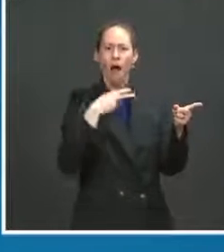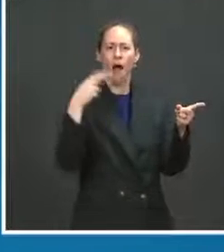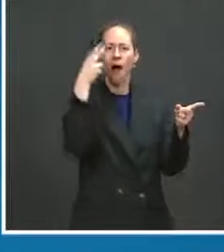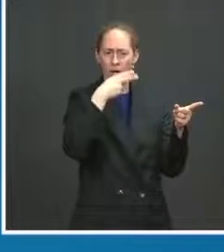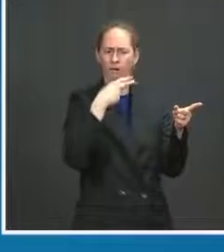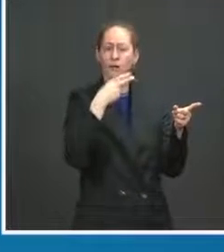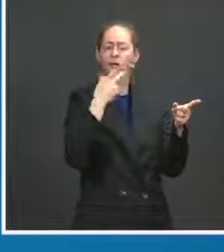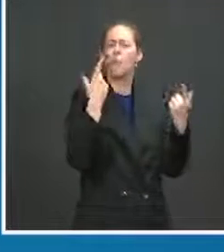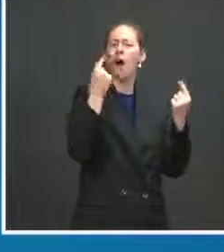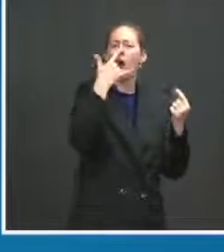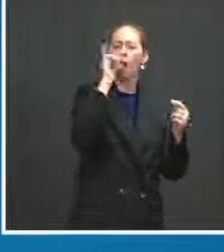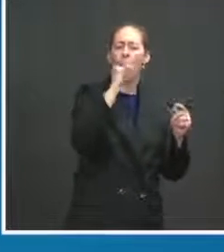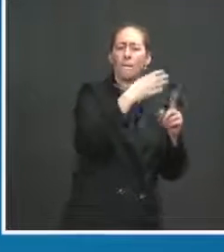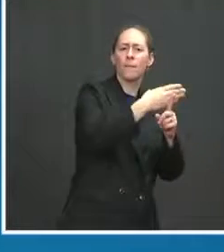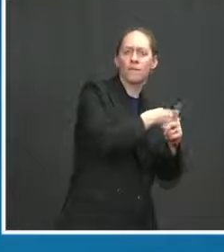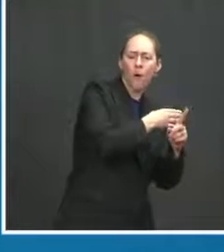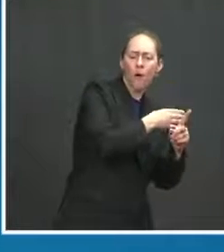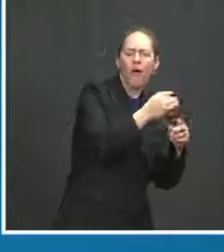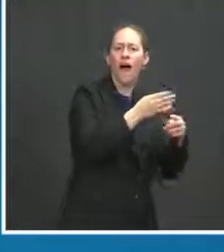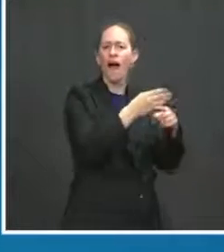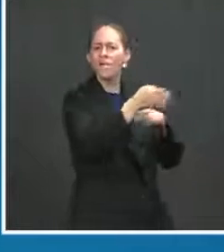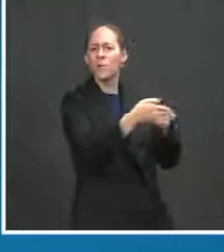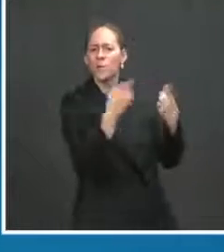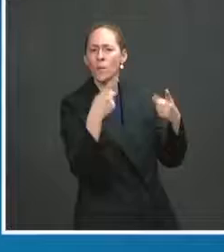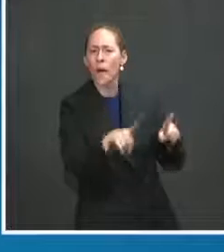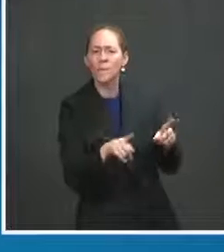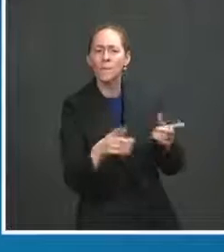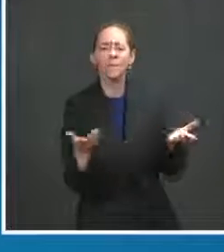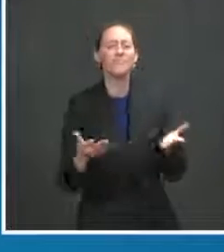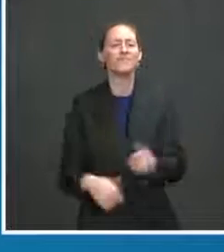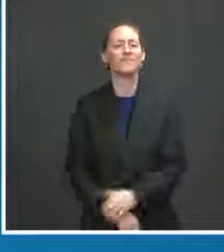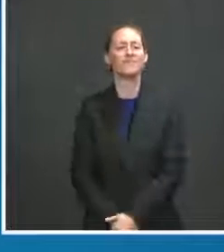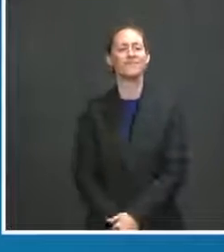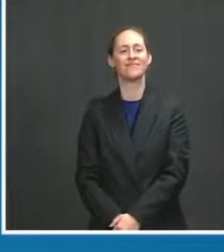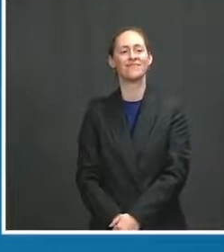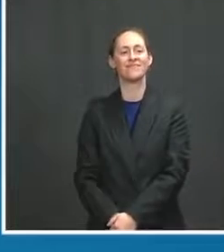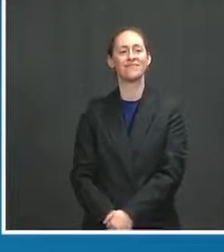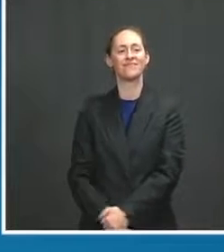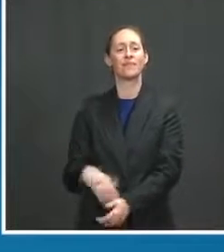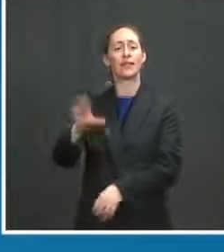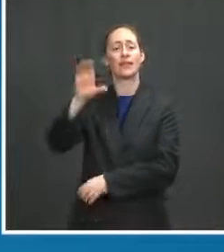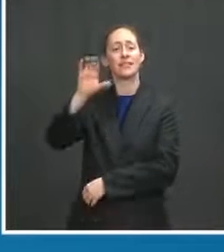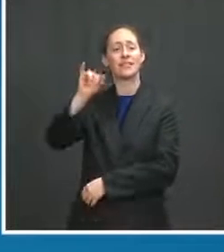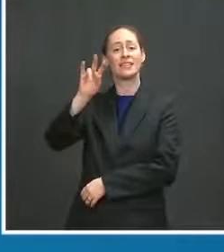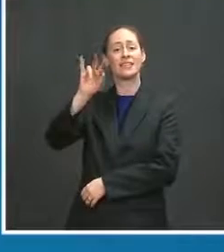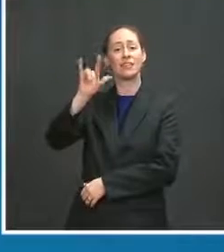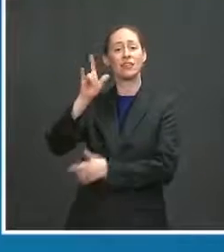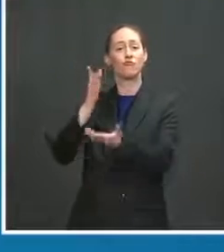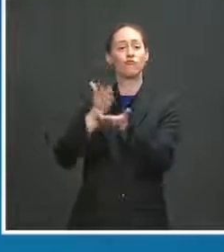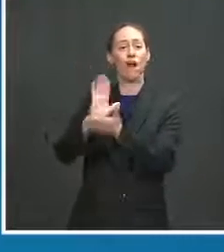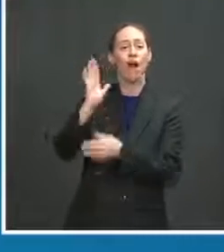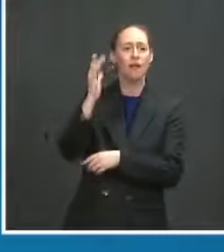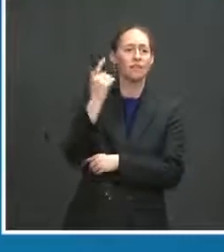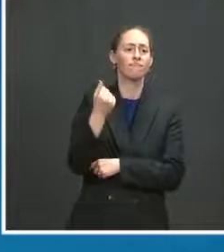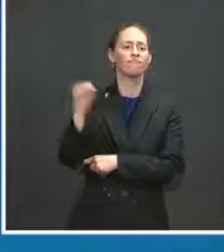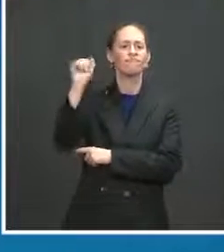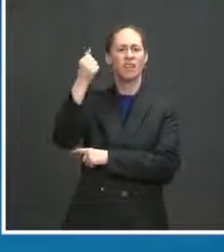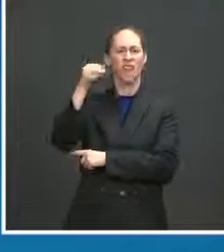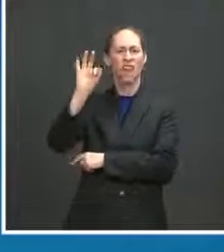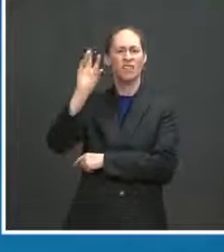world before the Civil Rights Act in 1964, and the world